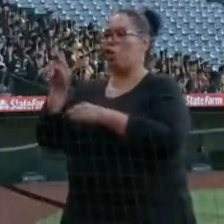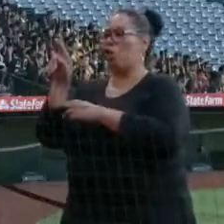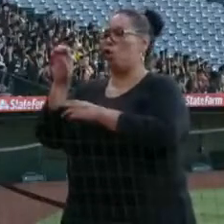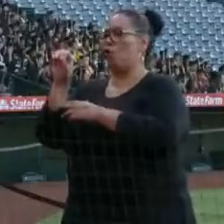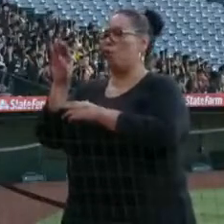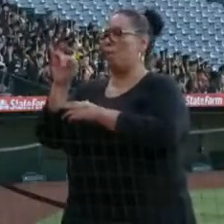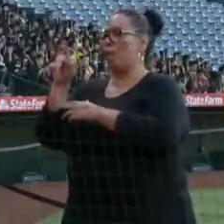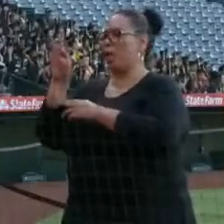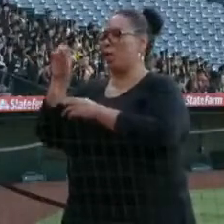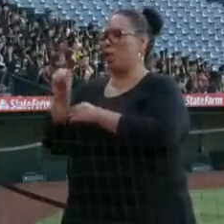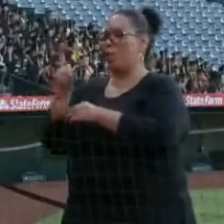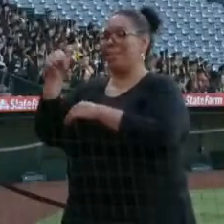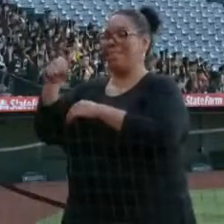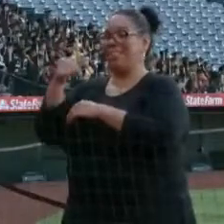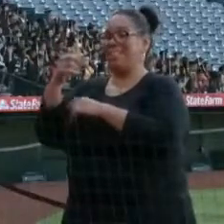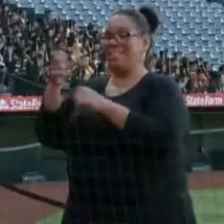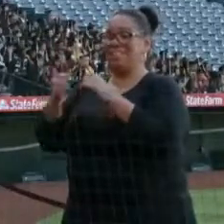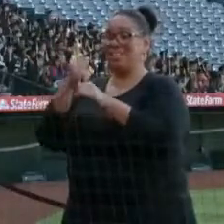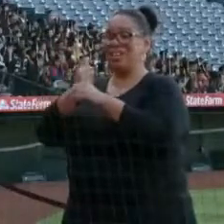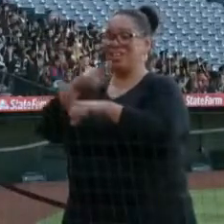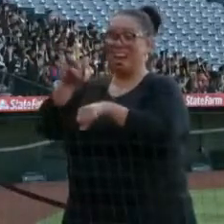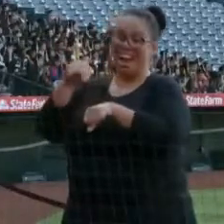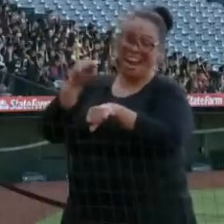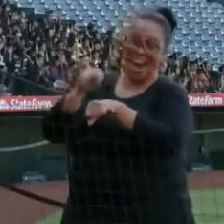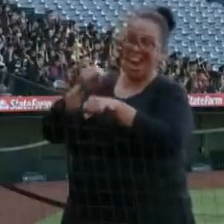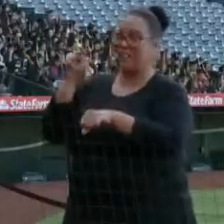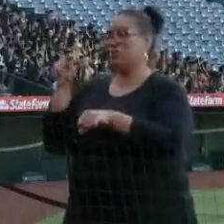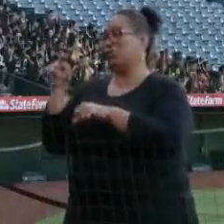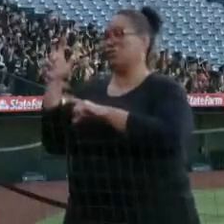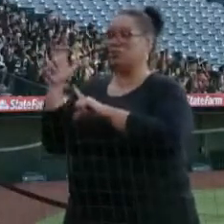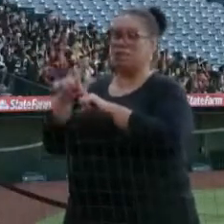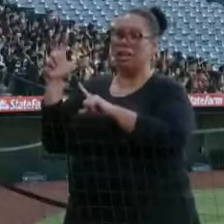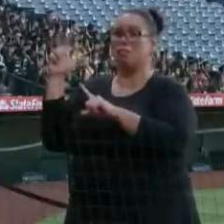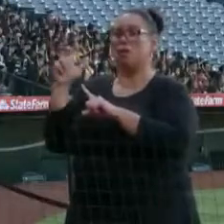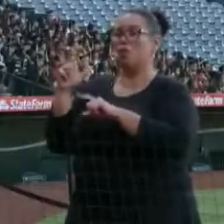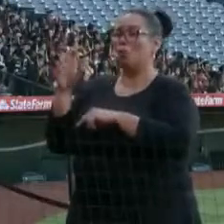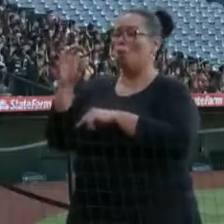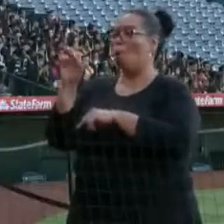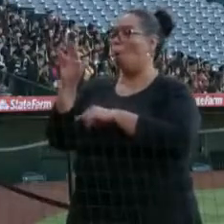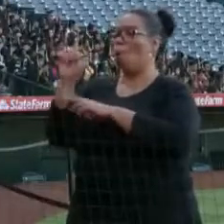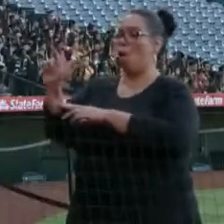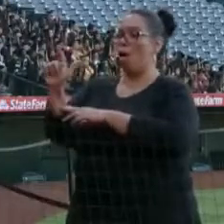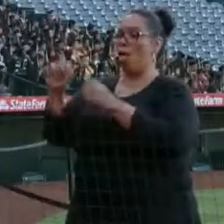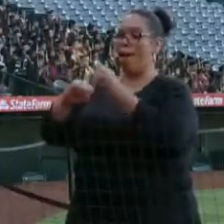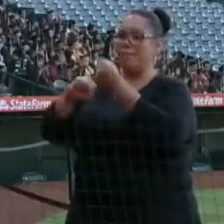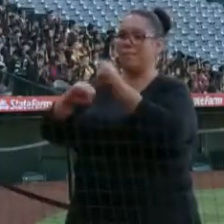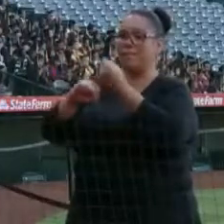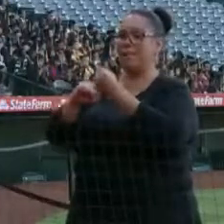national champion in oral advocacy by the American Moot Court Association.